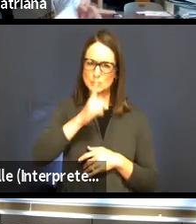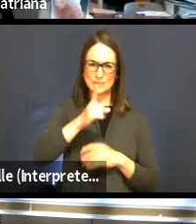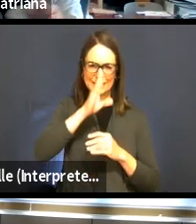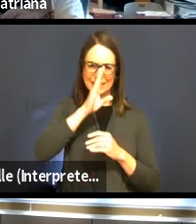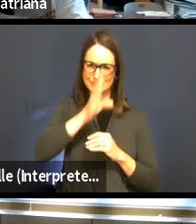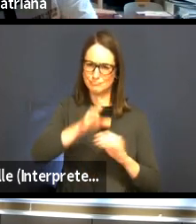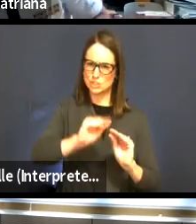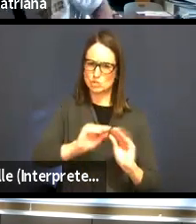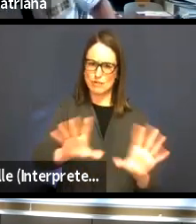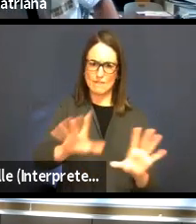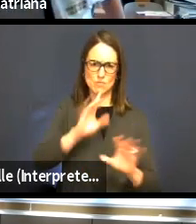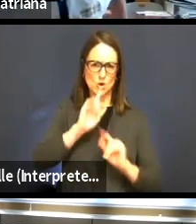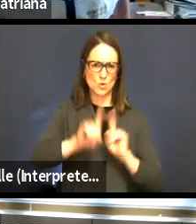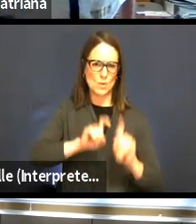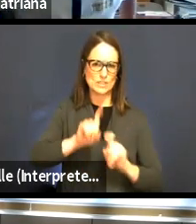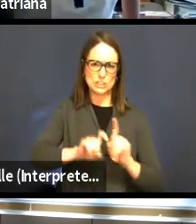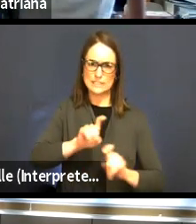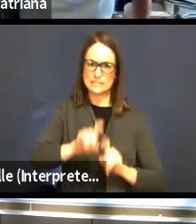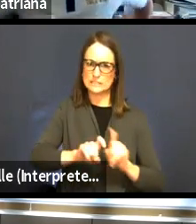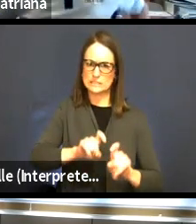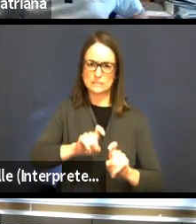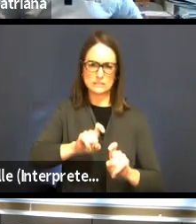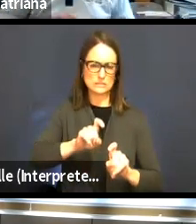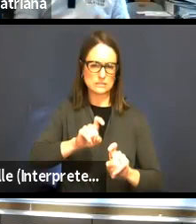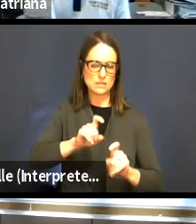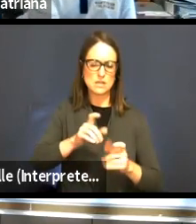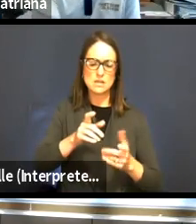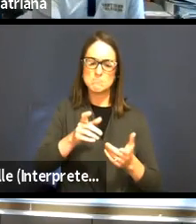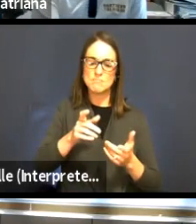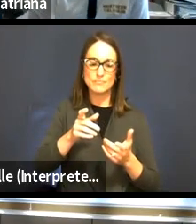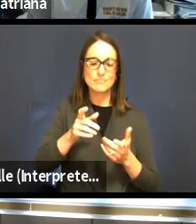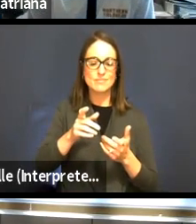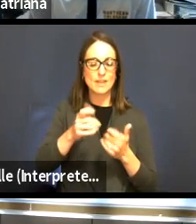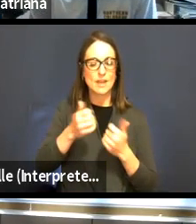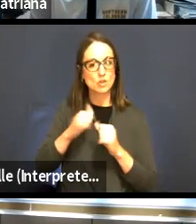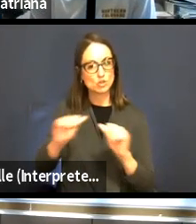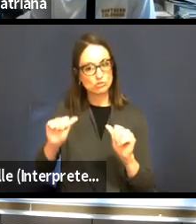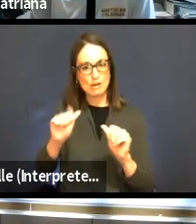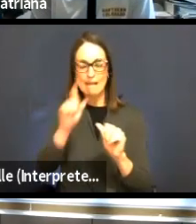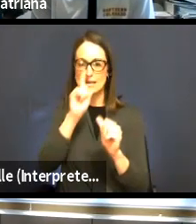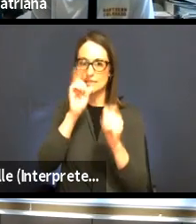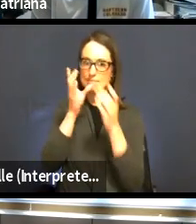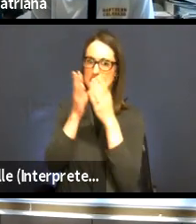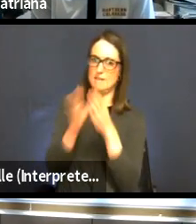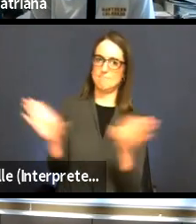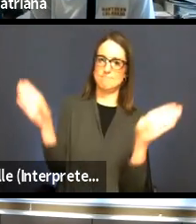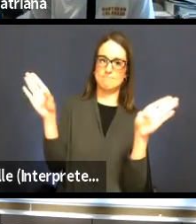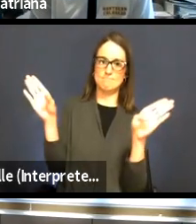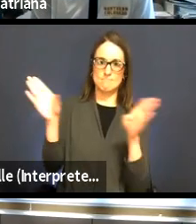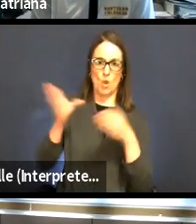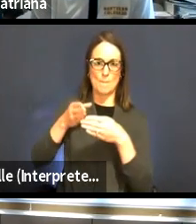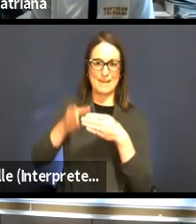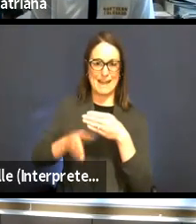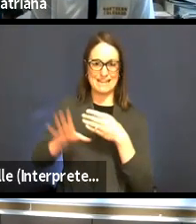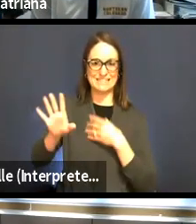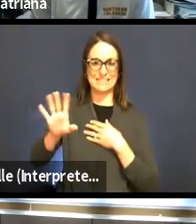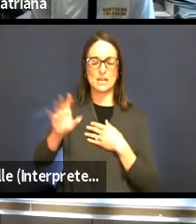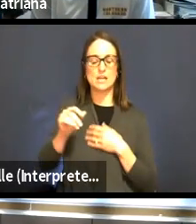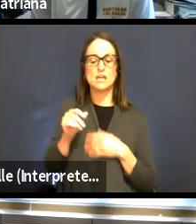straightforward questions, and it's trying to be as open-ended as possible so as